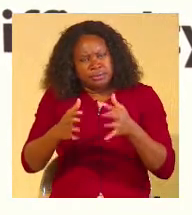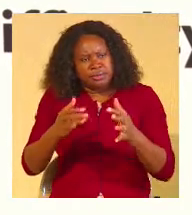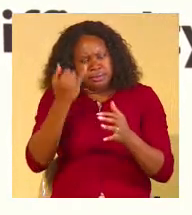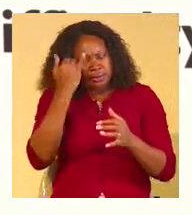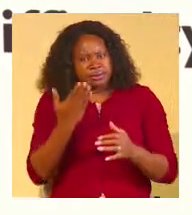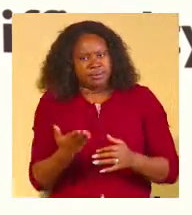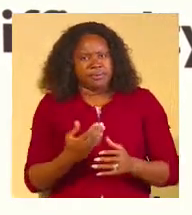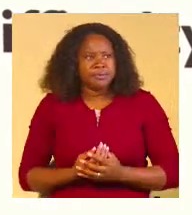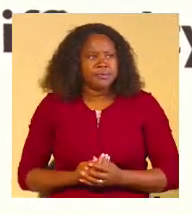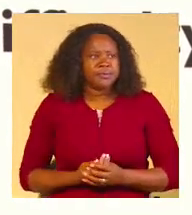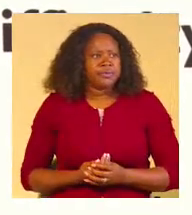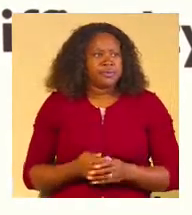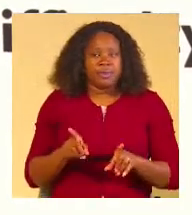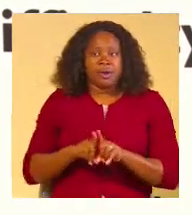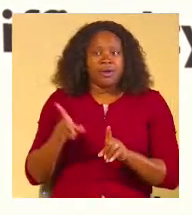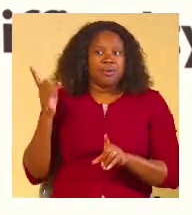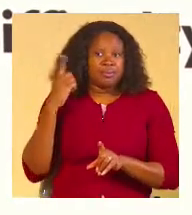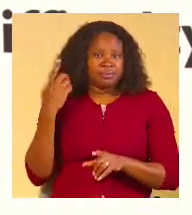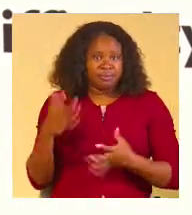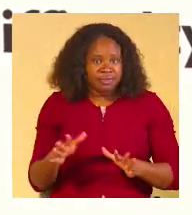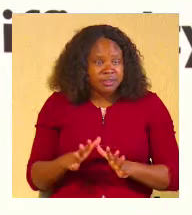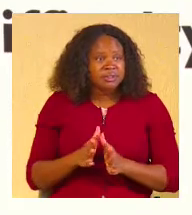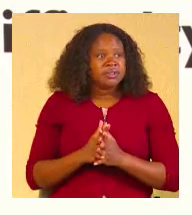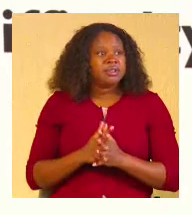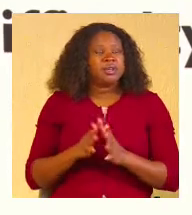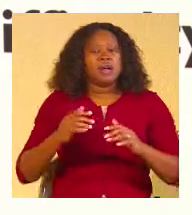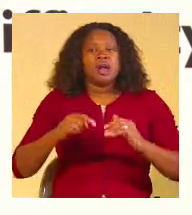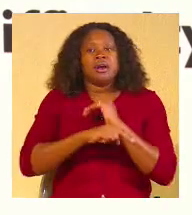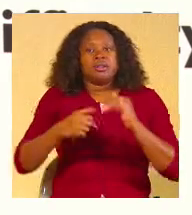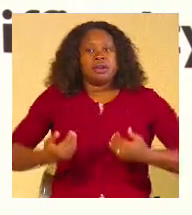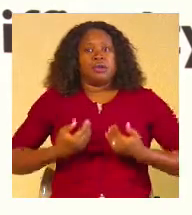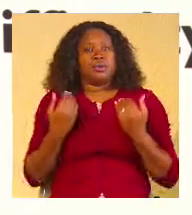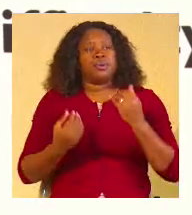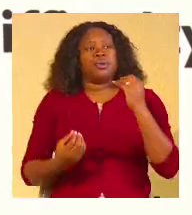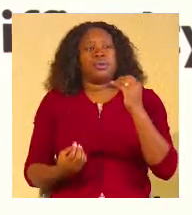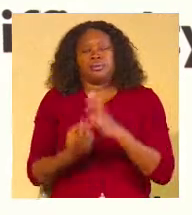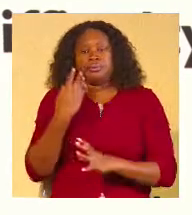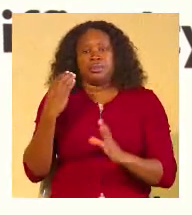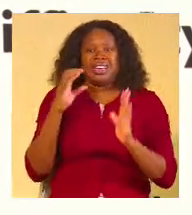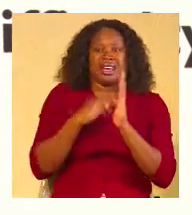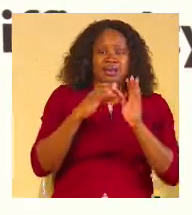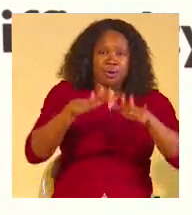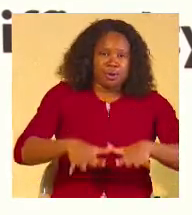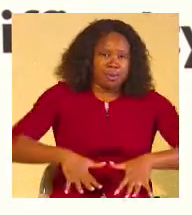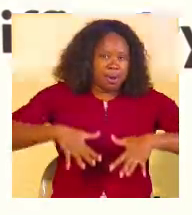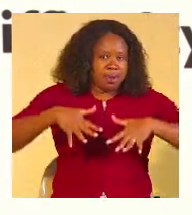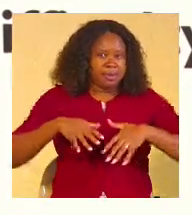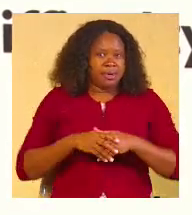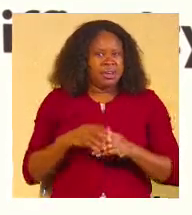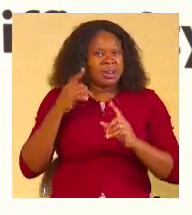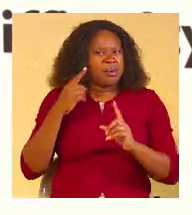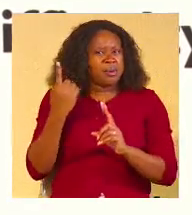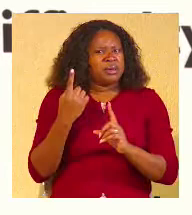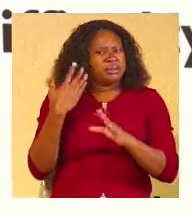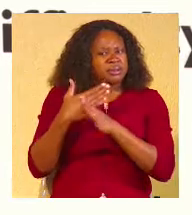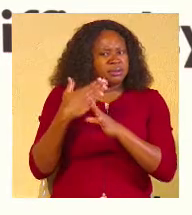initiative. As you have heard, the National Youth Council is established by an Act of Parliament, and one of the main functions